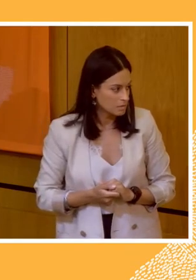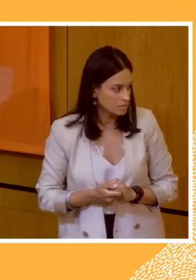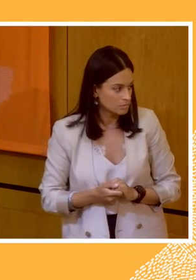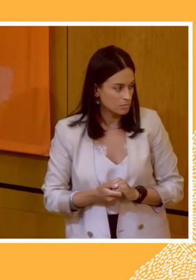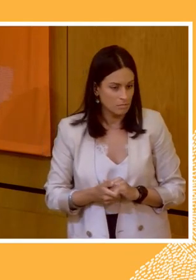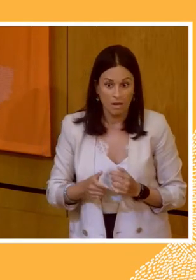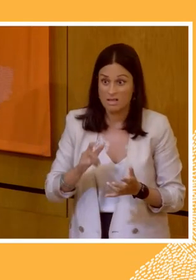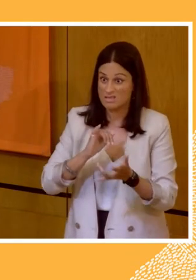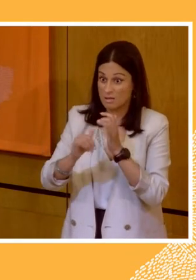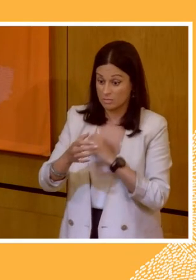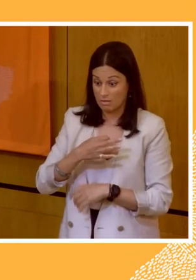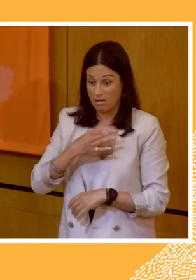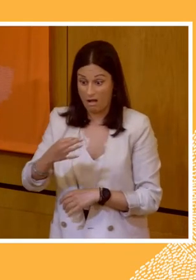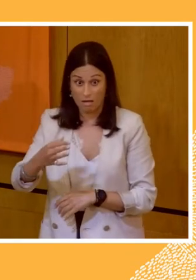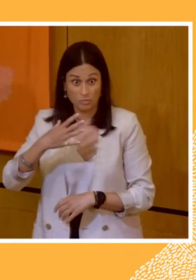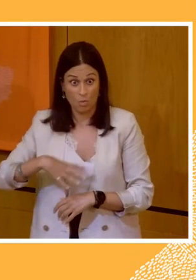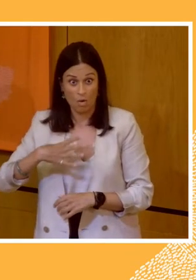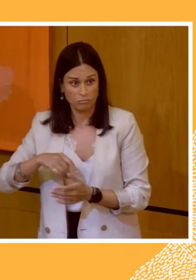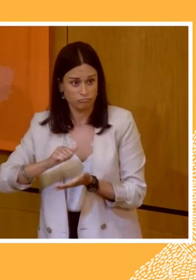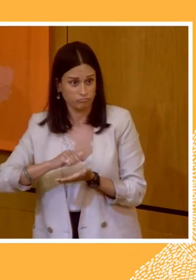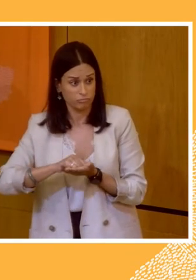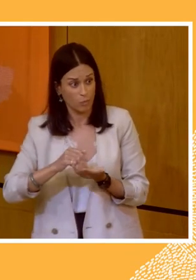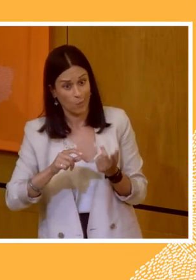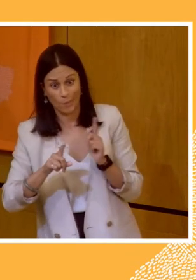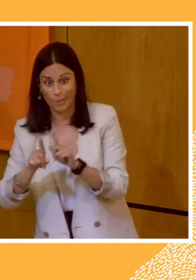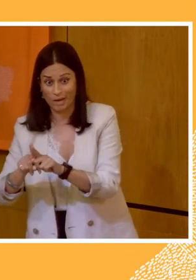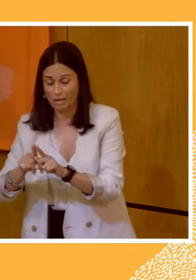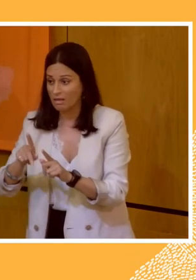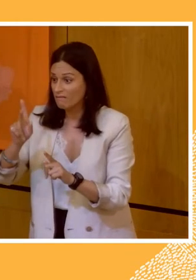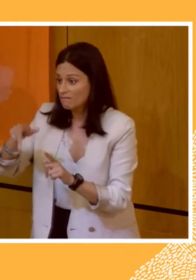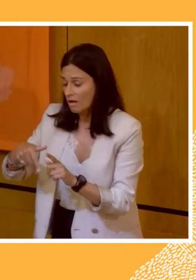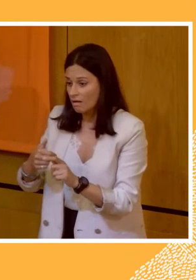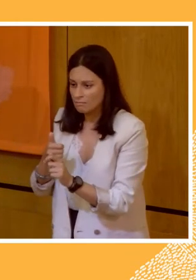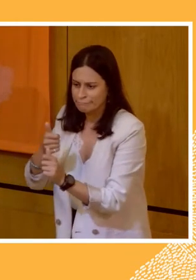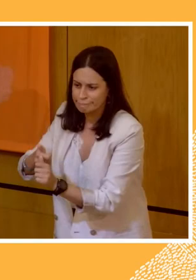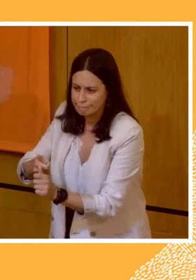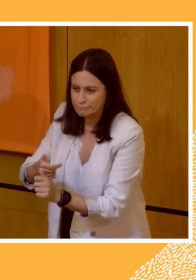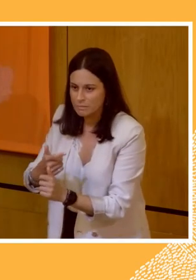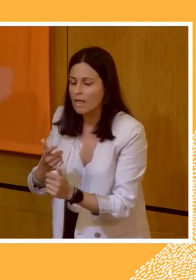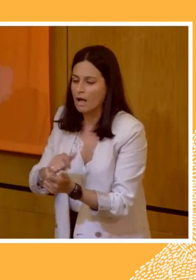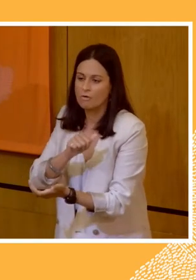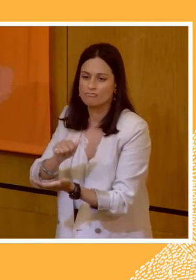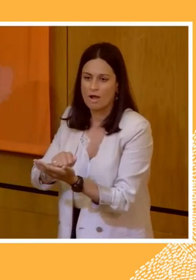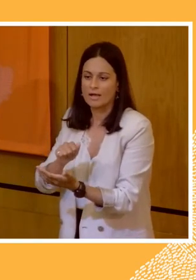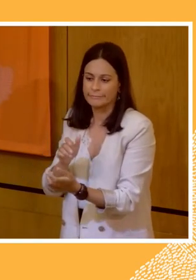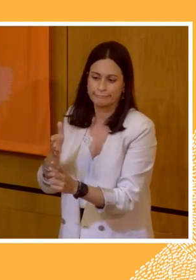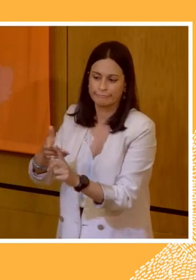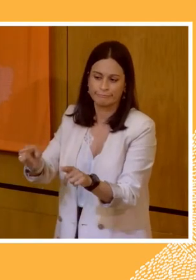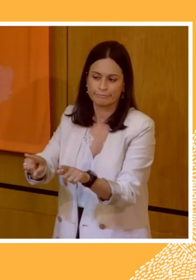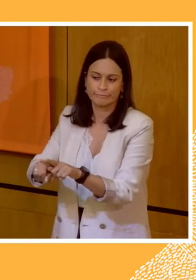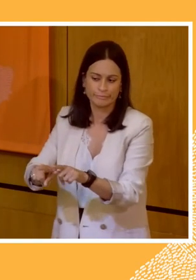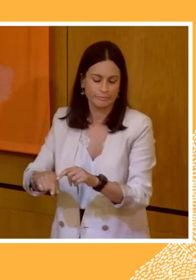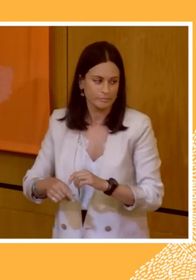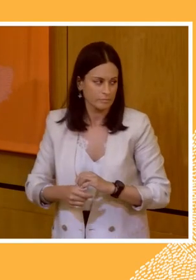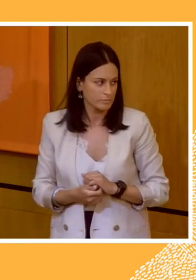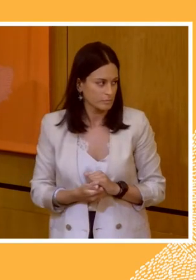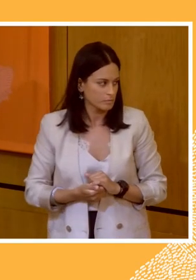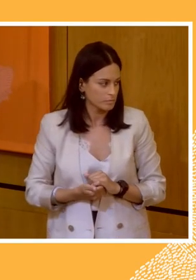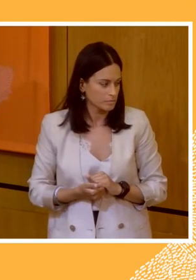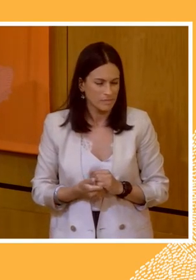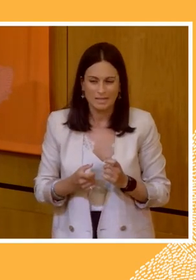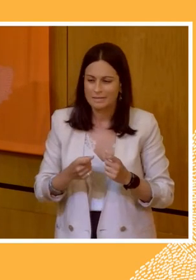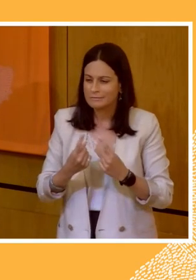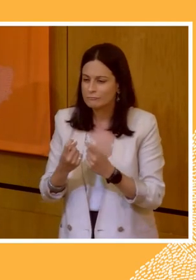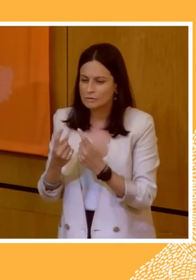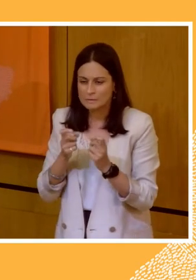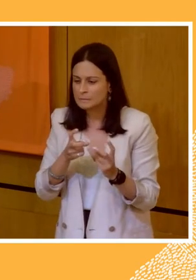I want you to come. I want you to do it. And then that's probably the right approach. But other than that, yeah. Trying to find different